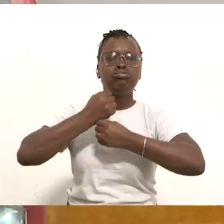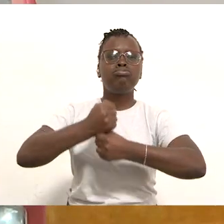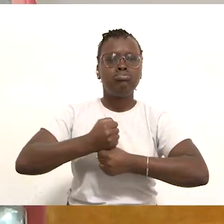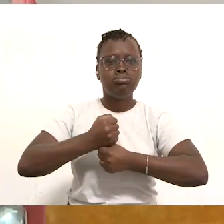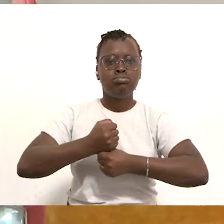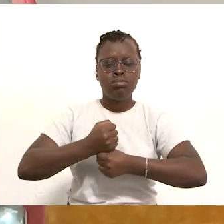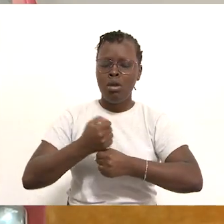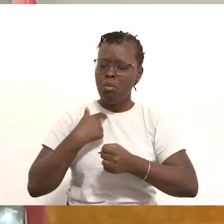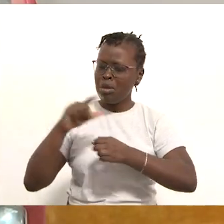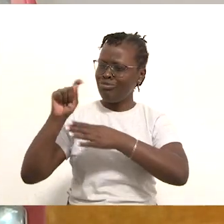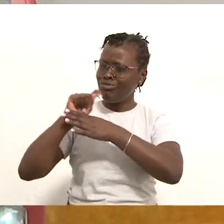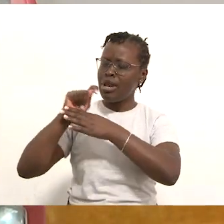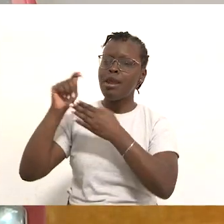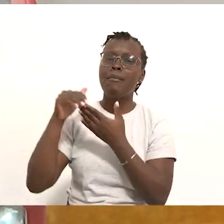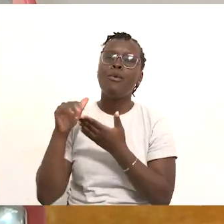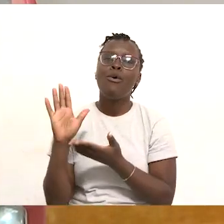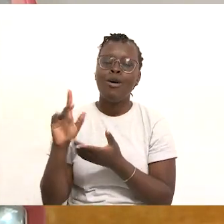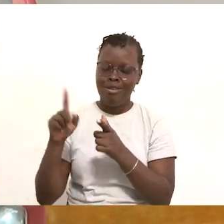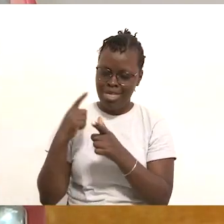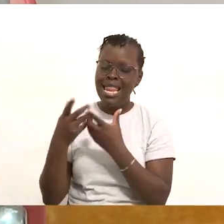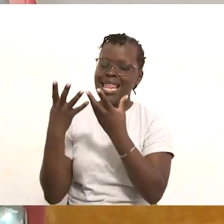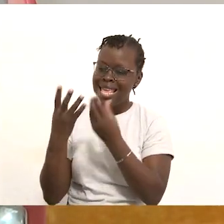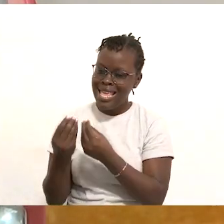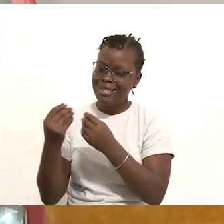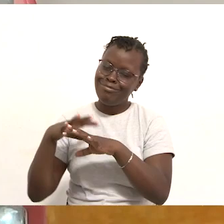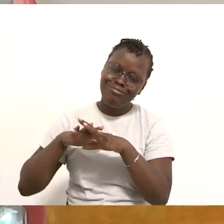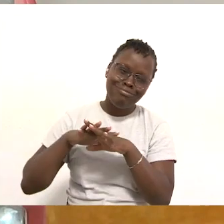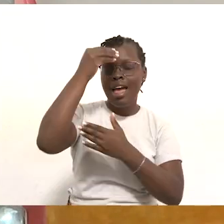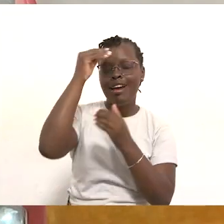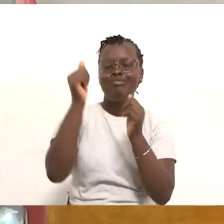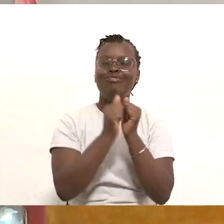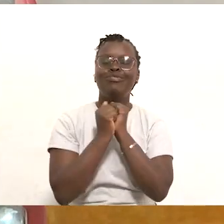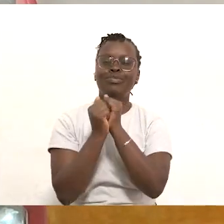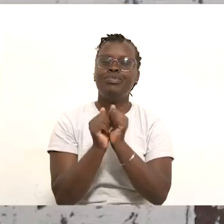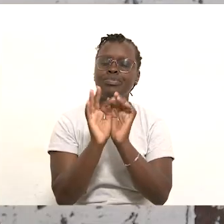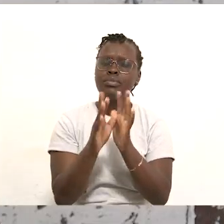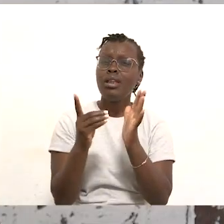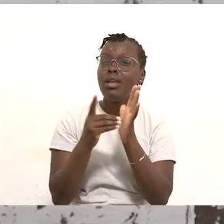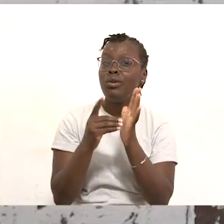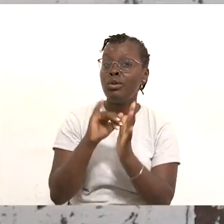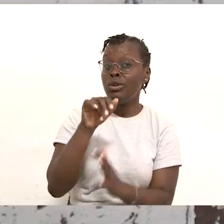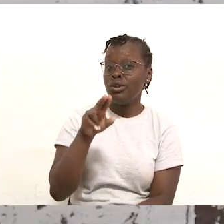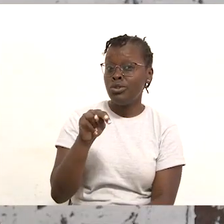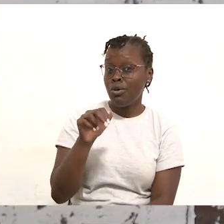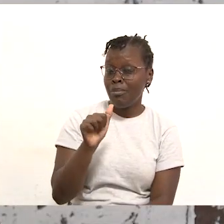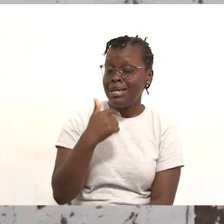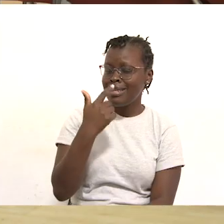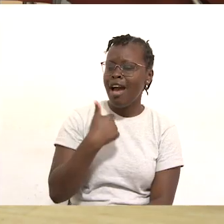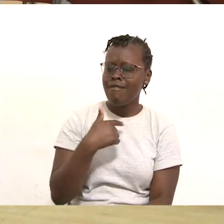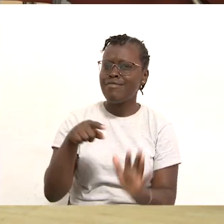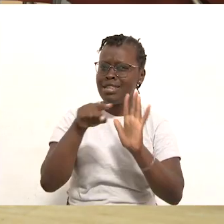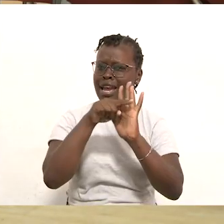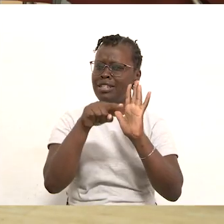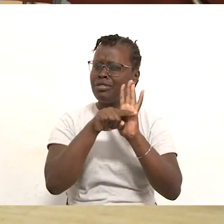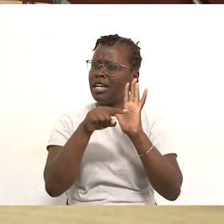students, they need to be trained more so that they're able to trickle down that to the learners. So Dr. Juma, you mentioned some losses that may